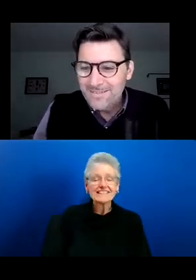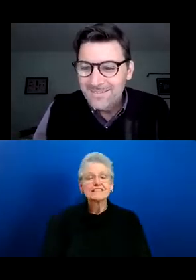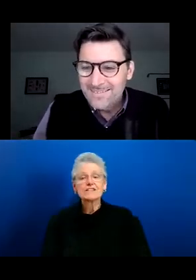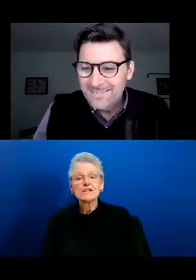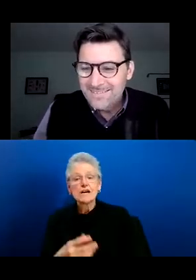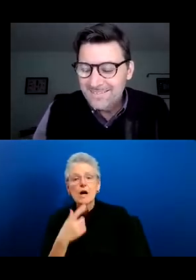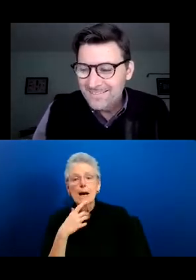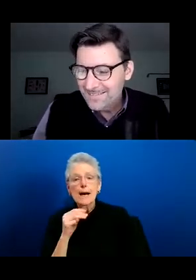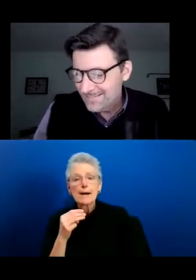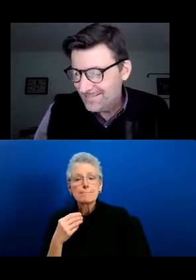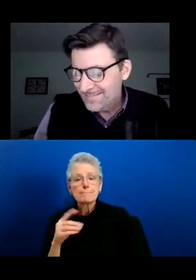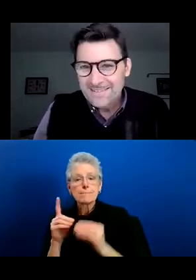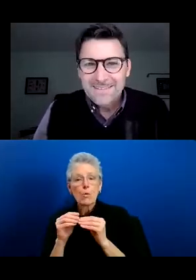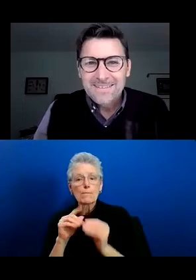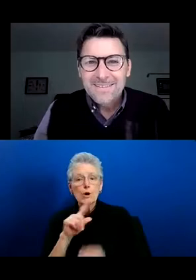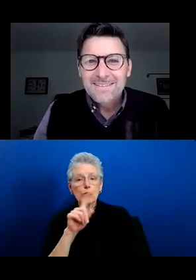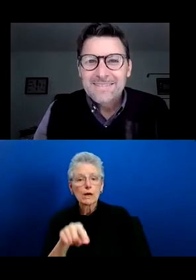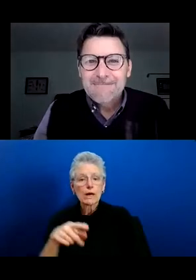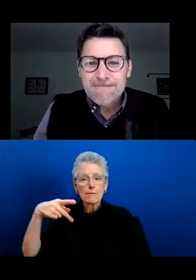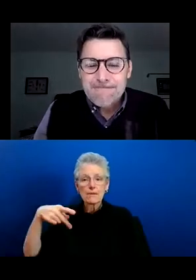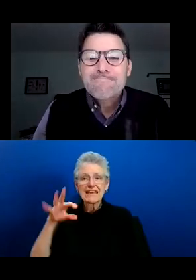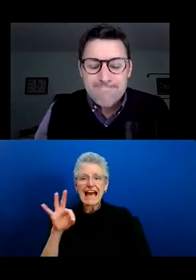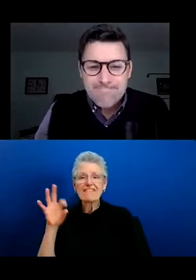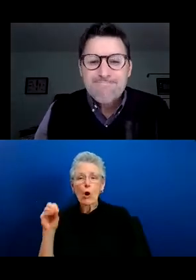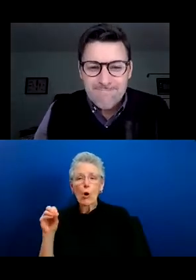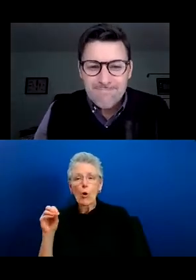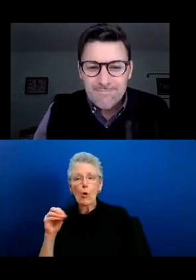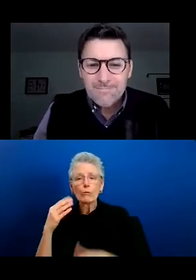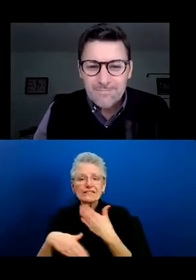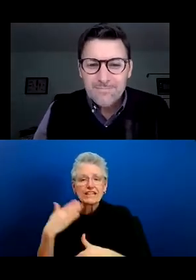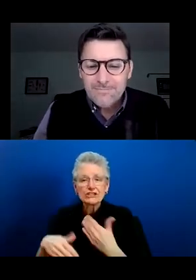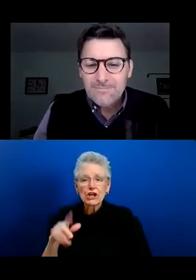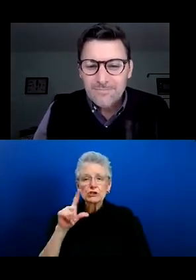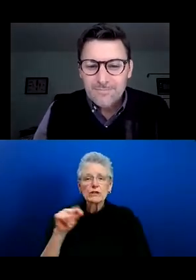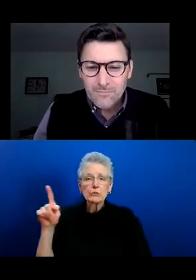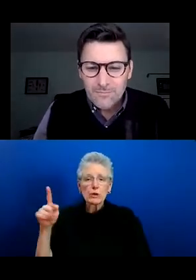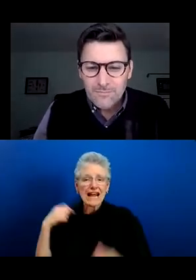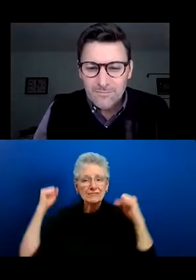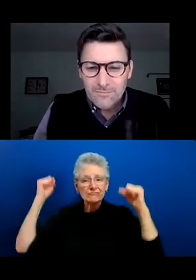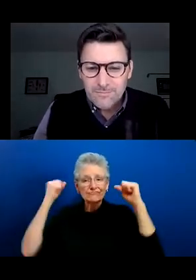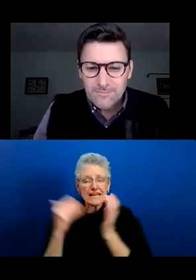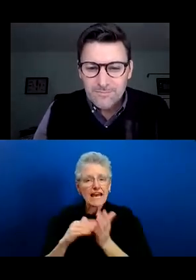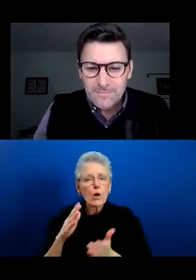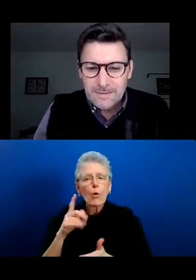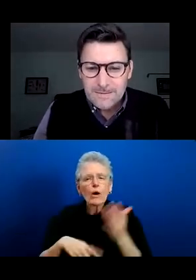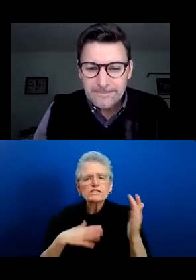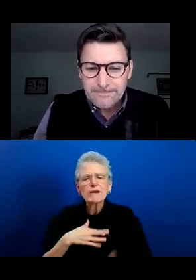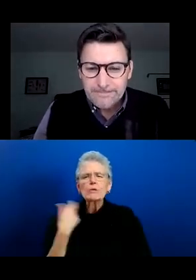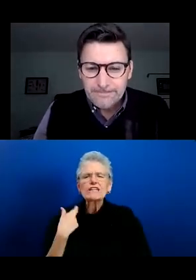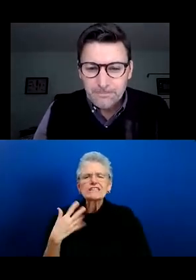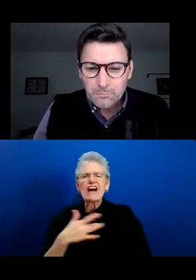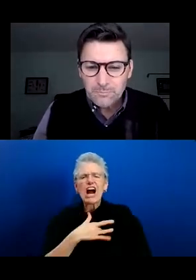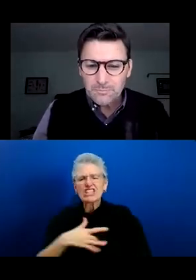And I had a PFO procedure in 2021. I am working out again. What are my risks of heart disease and how long